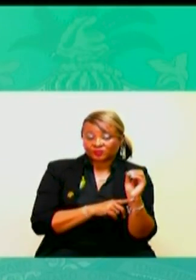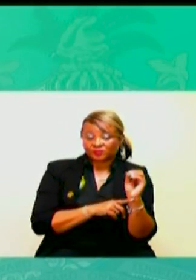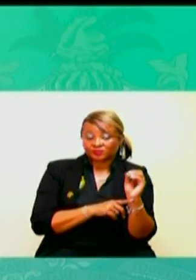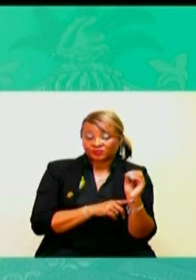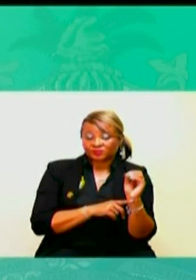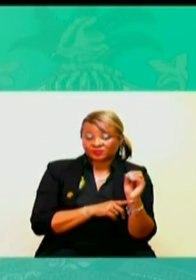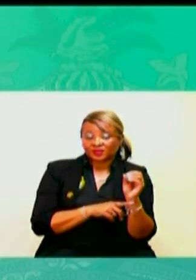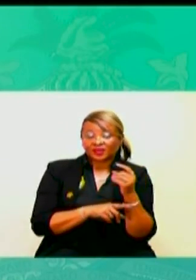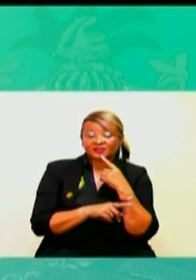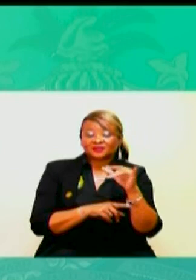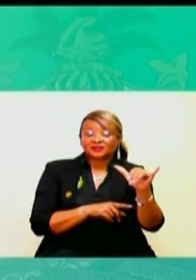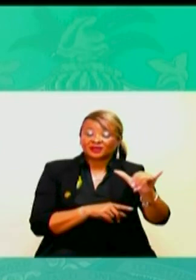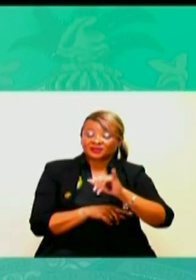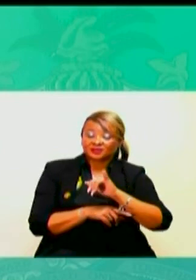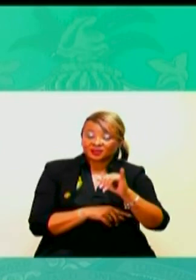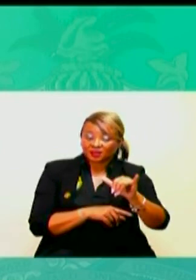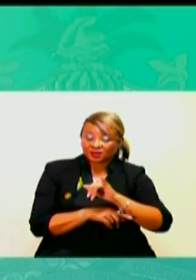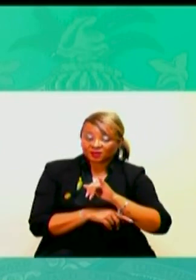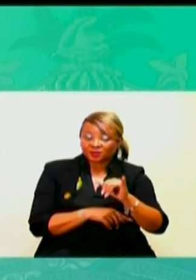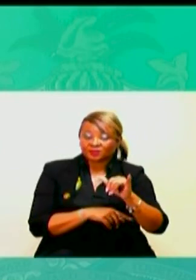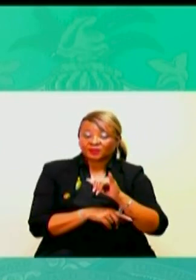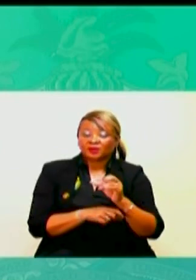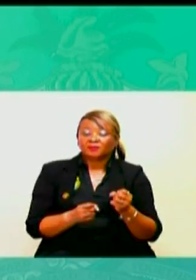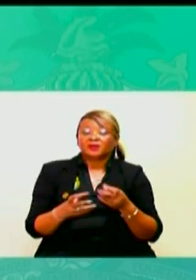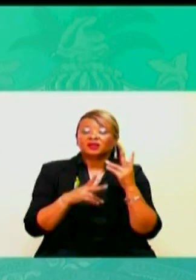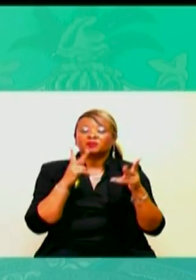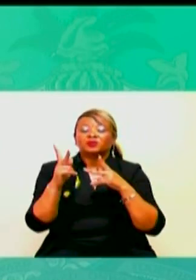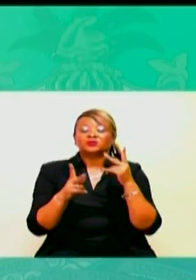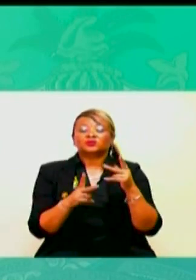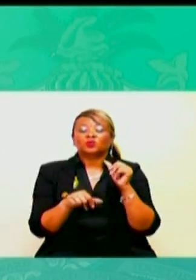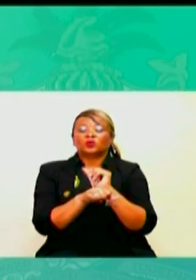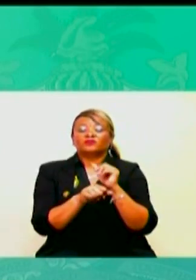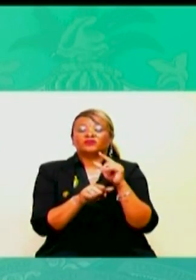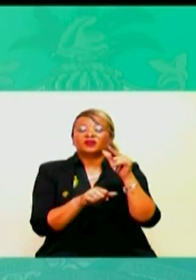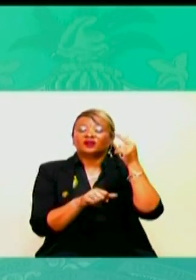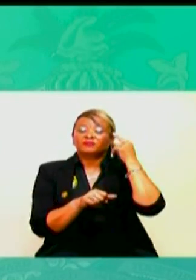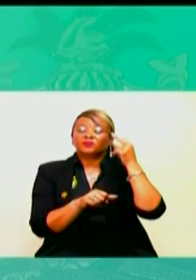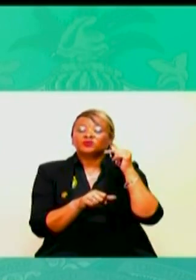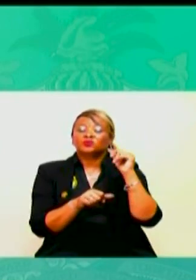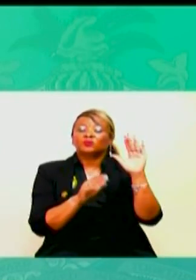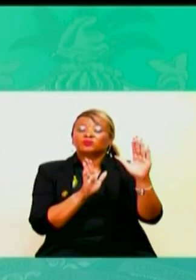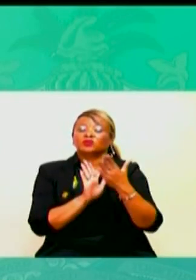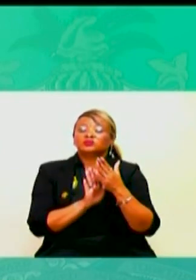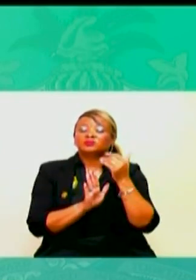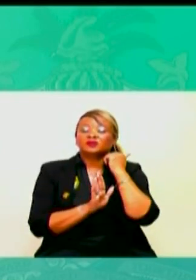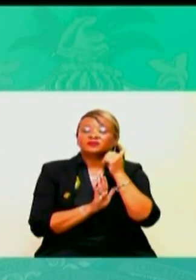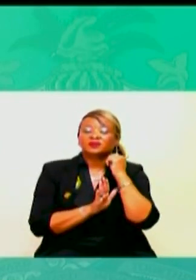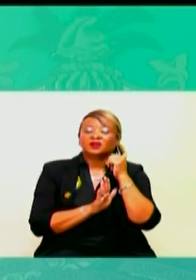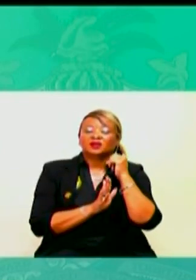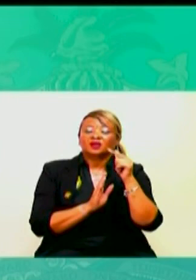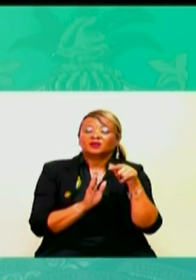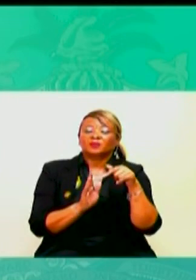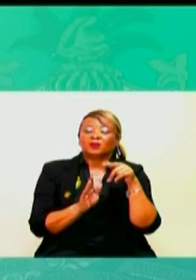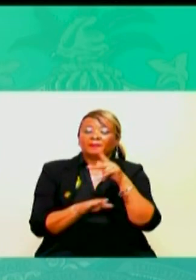I can say the same of the many persons who work for the government who approach me on a daily basis about permanent and